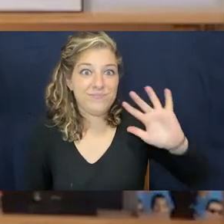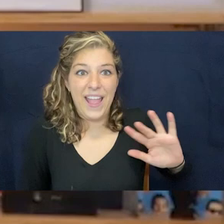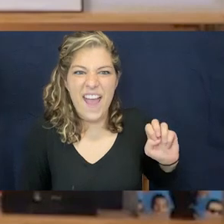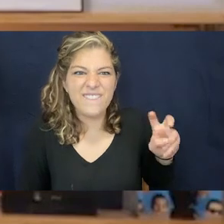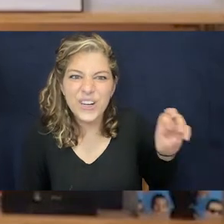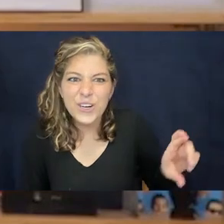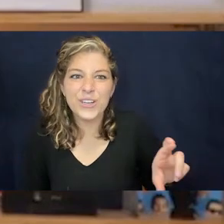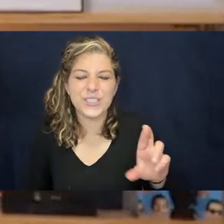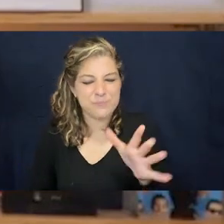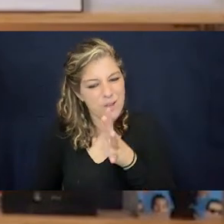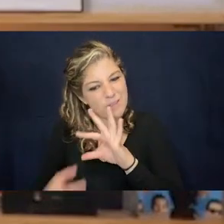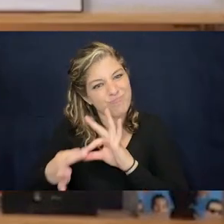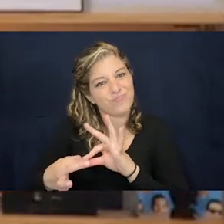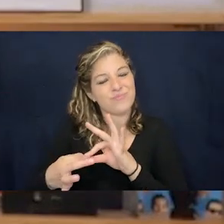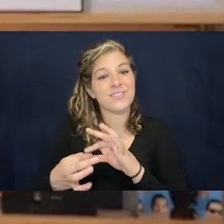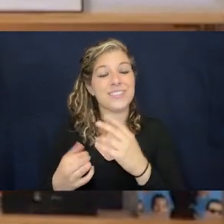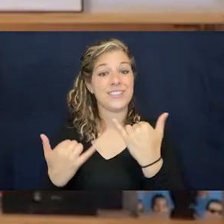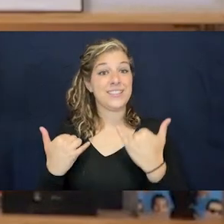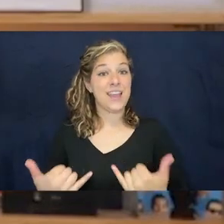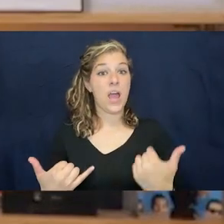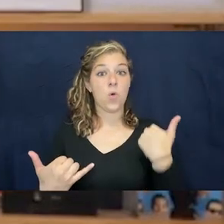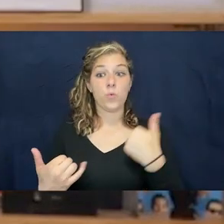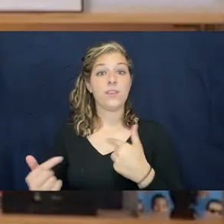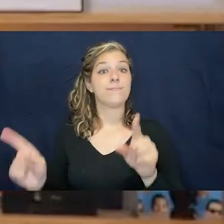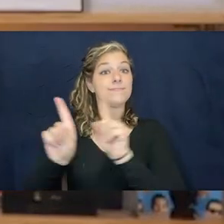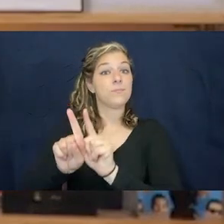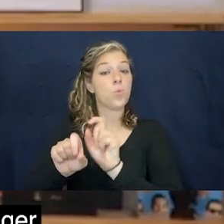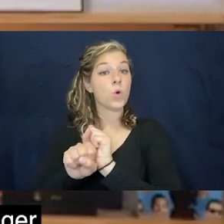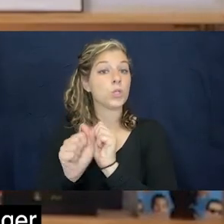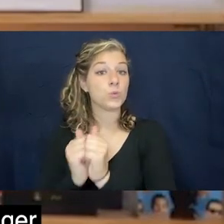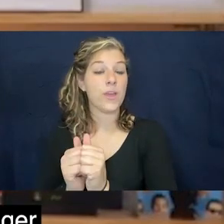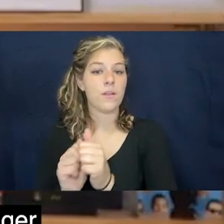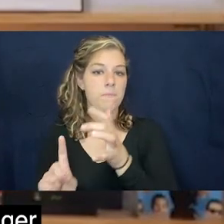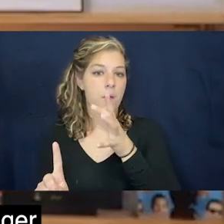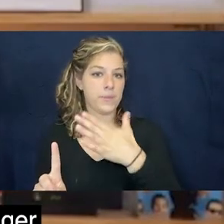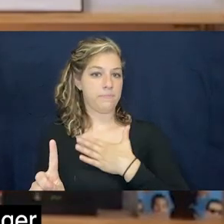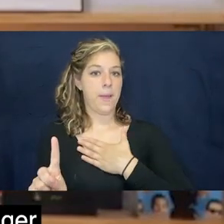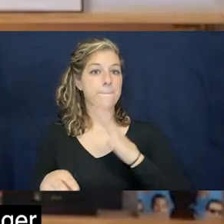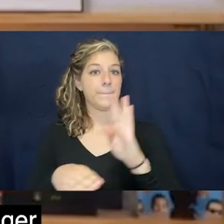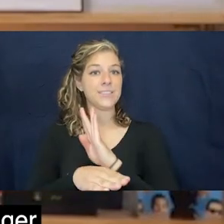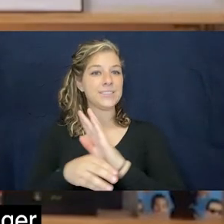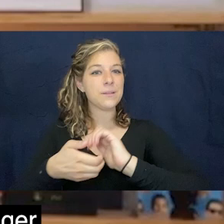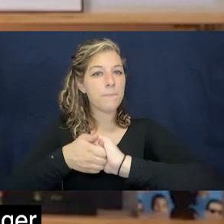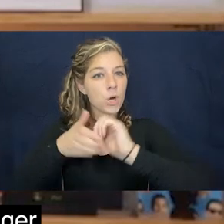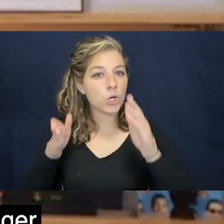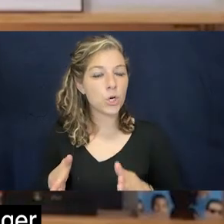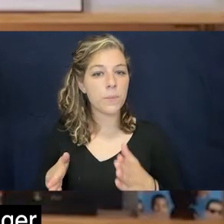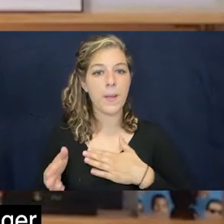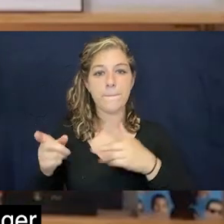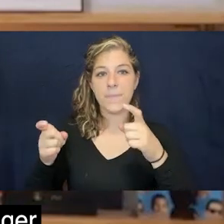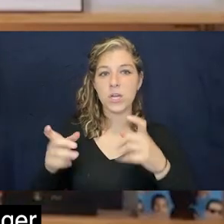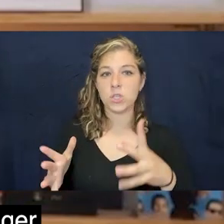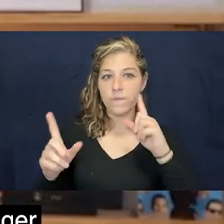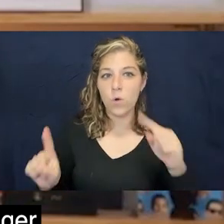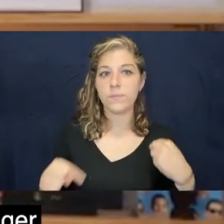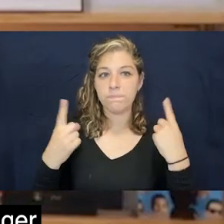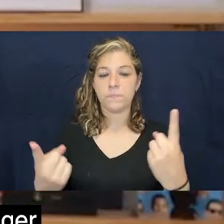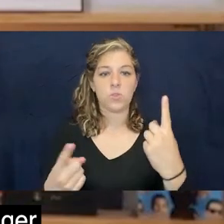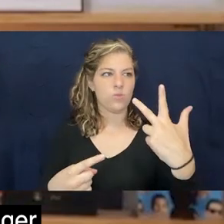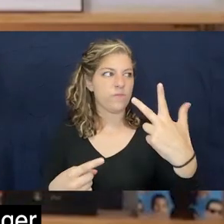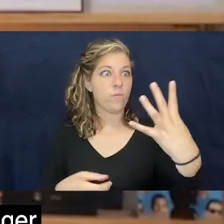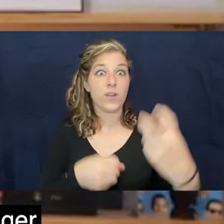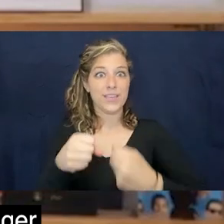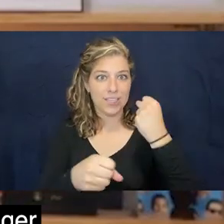has ever. And we now get to work together. She's been my business partner and my manager for the